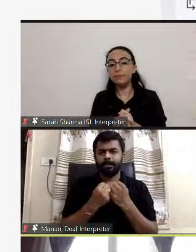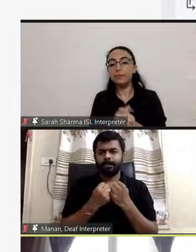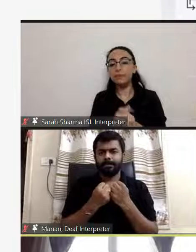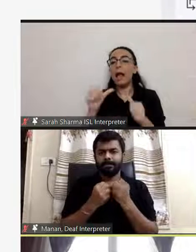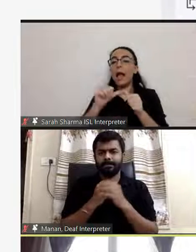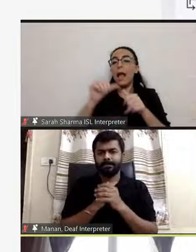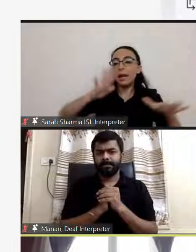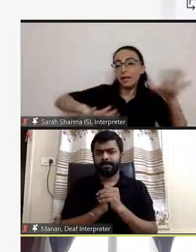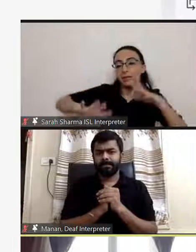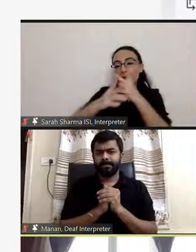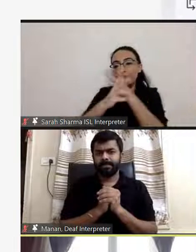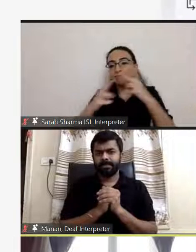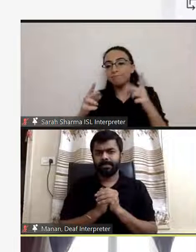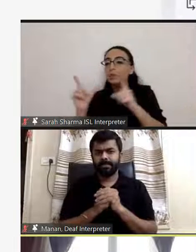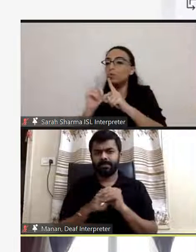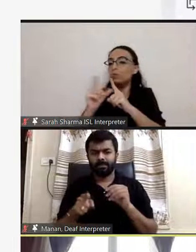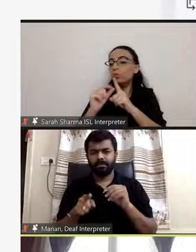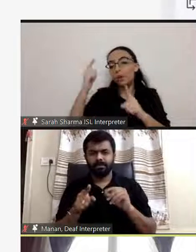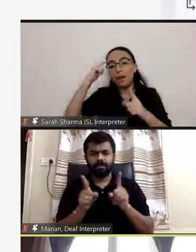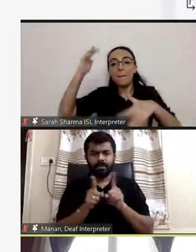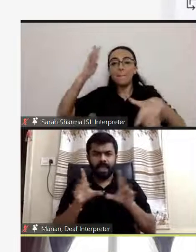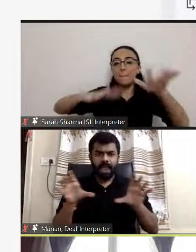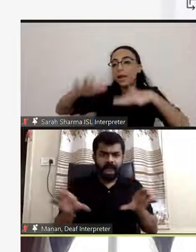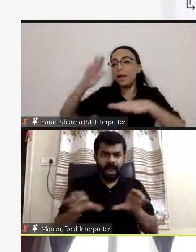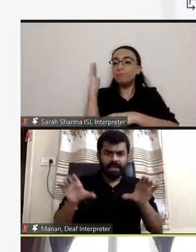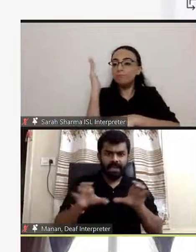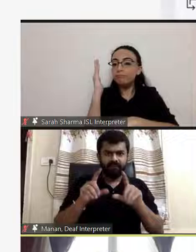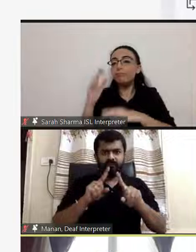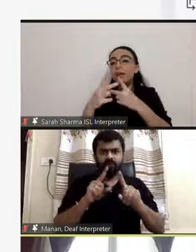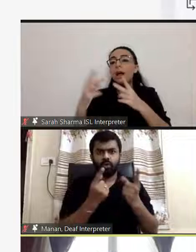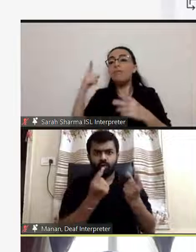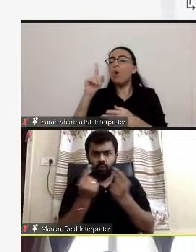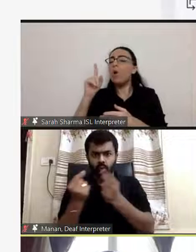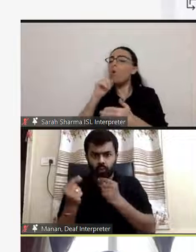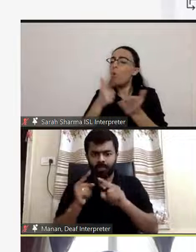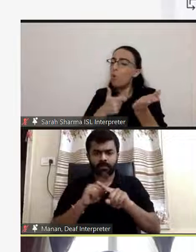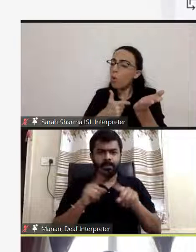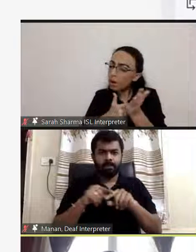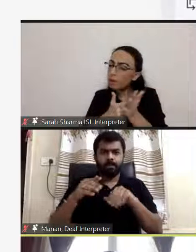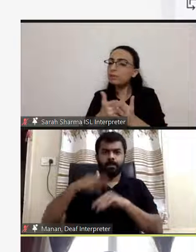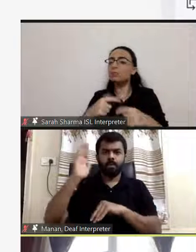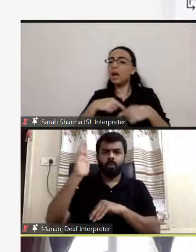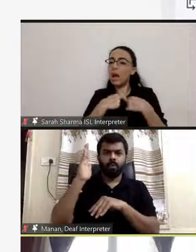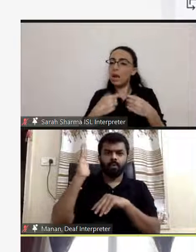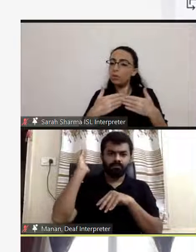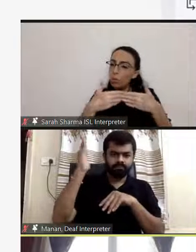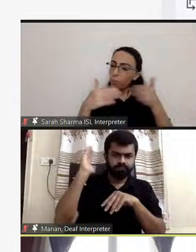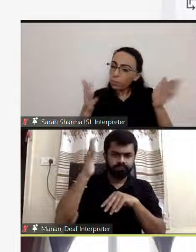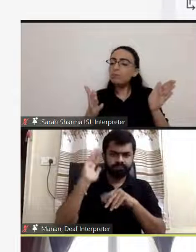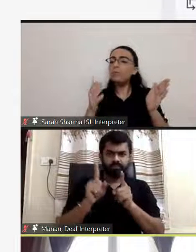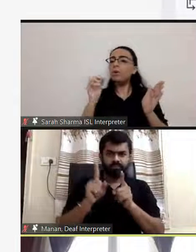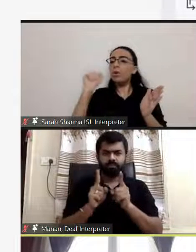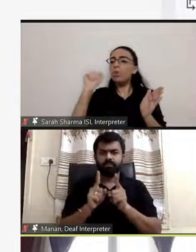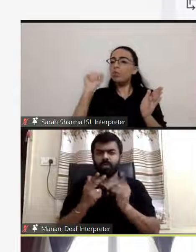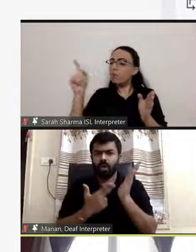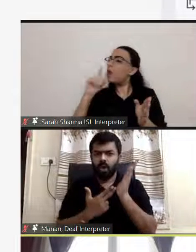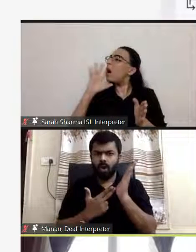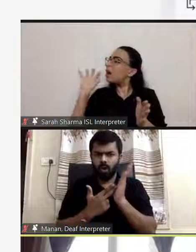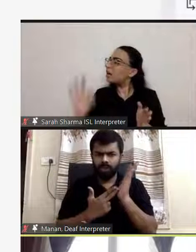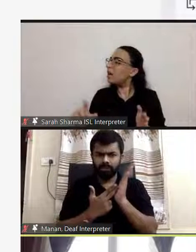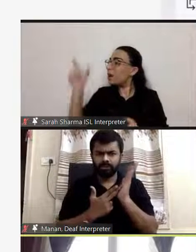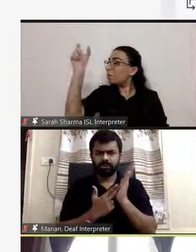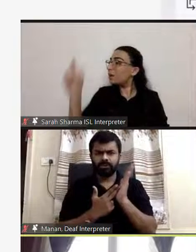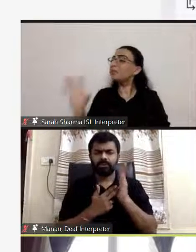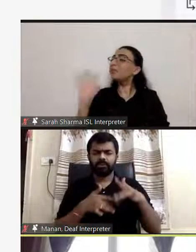activity, and to help them be honest, being open, help them show their integrity when they